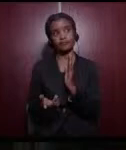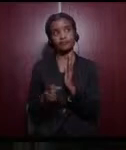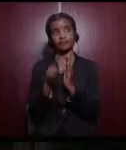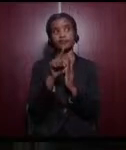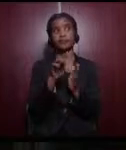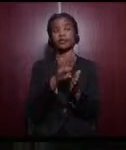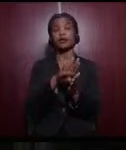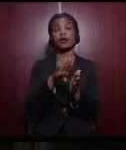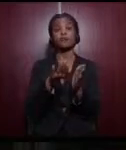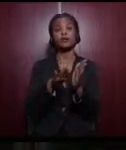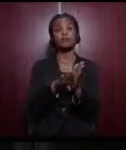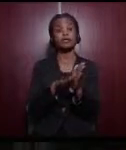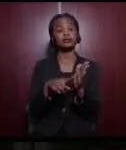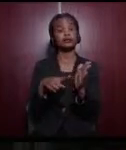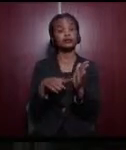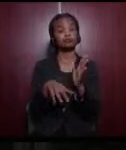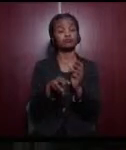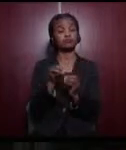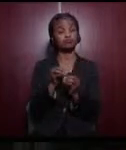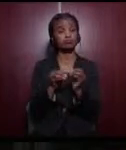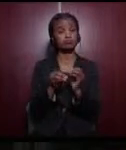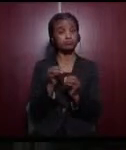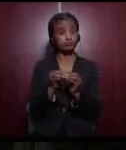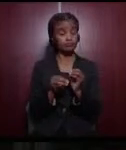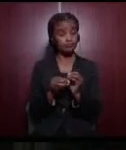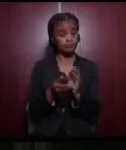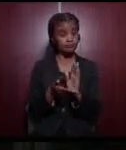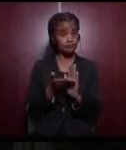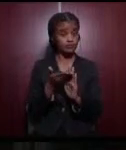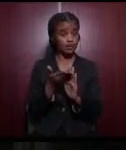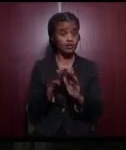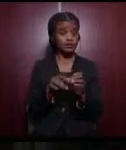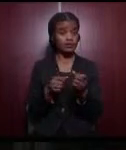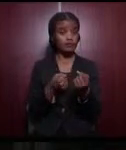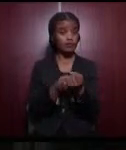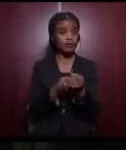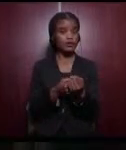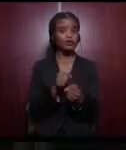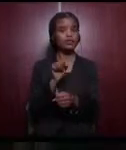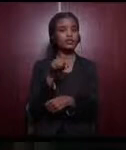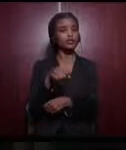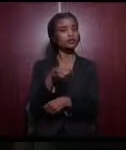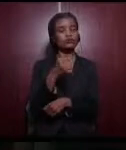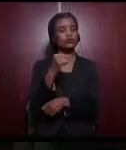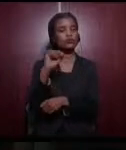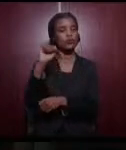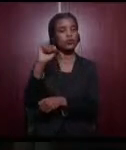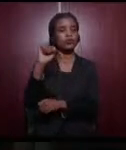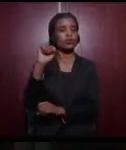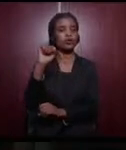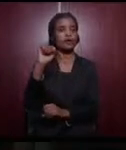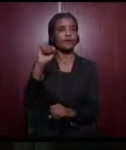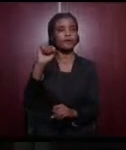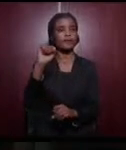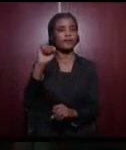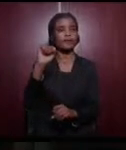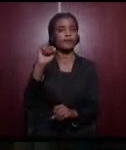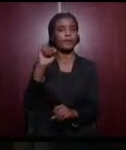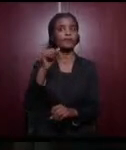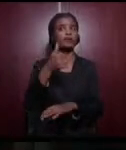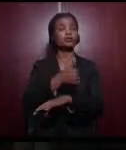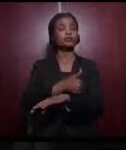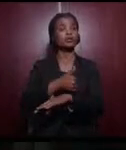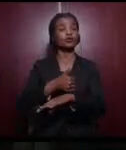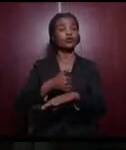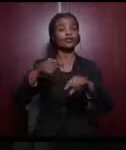amendment ya bill or ha re support as the stakeholder